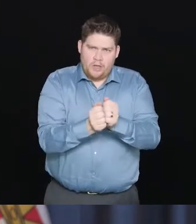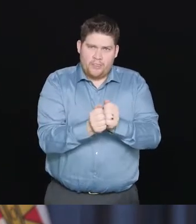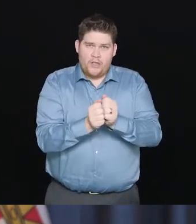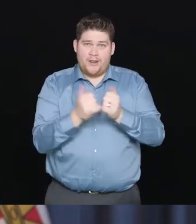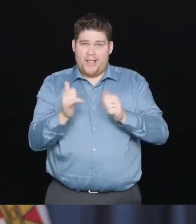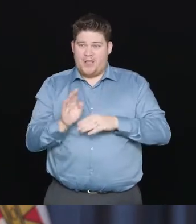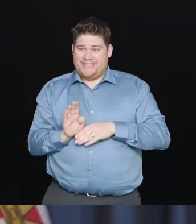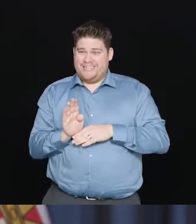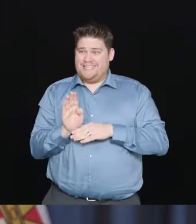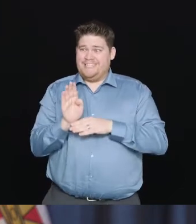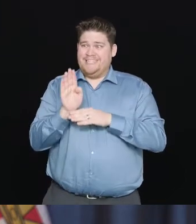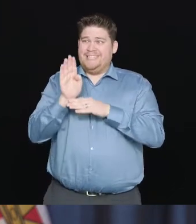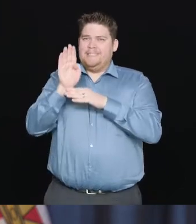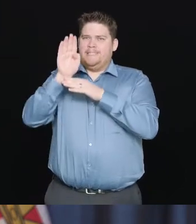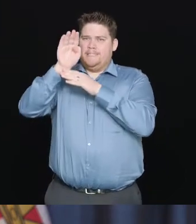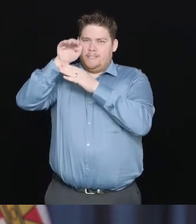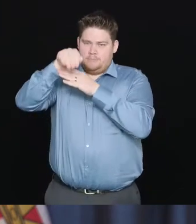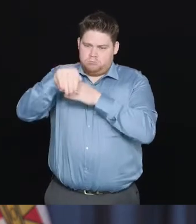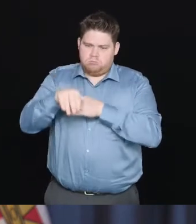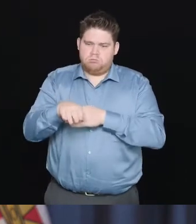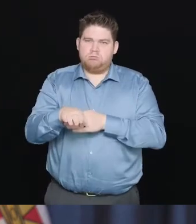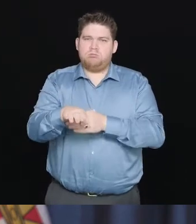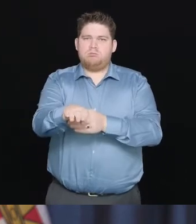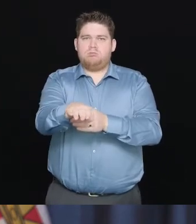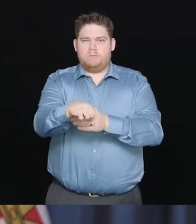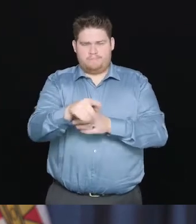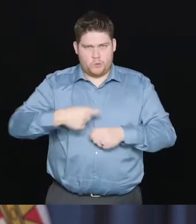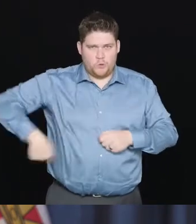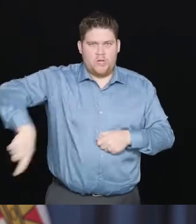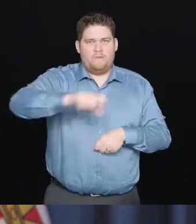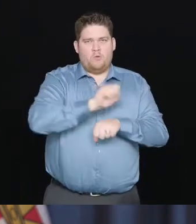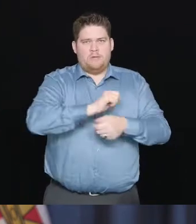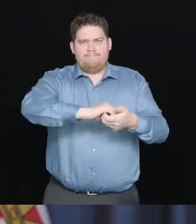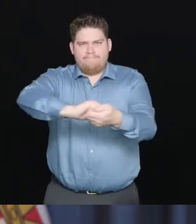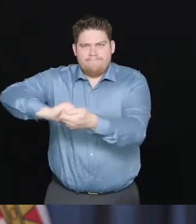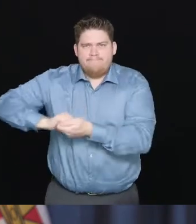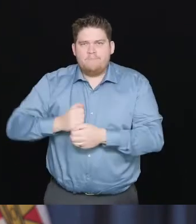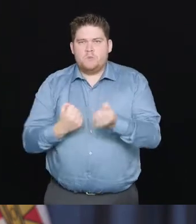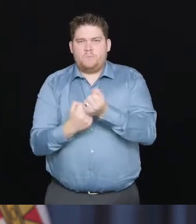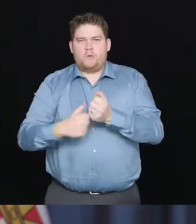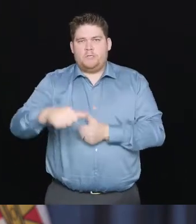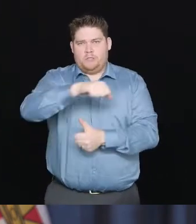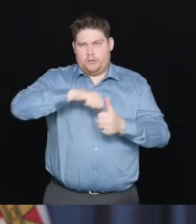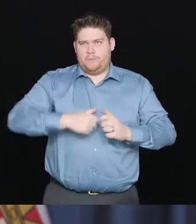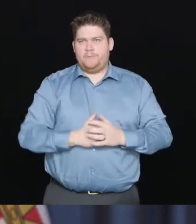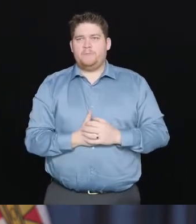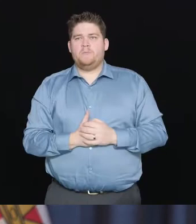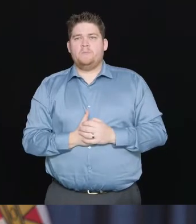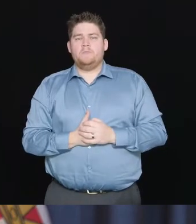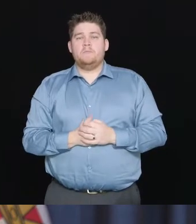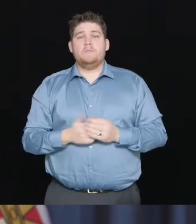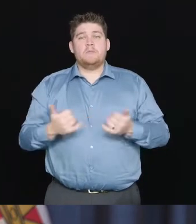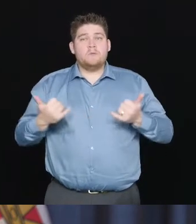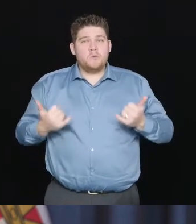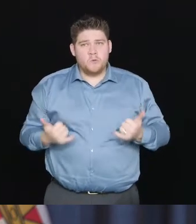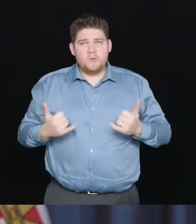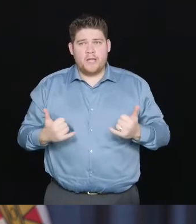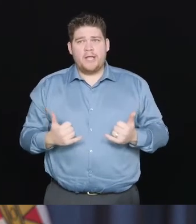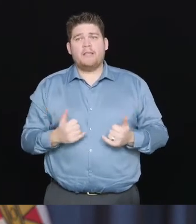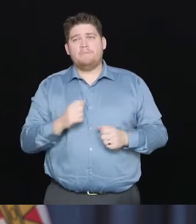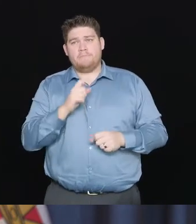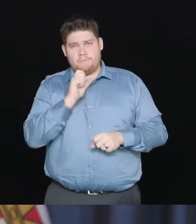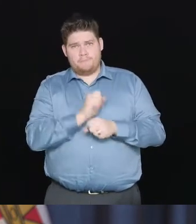public health emergency. The action we take today matter, and you'll see this tomorrow as well. They're what will help